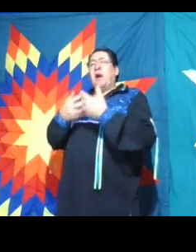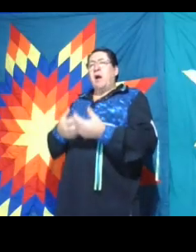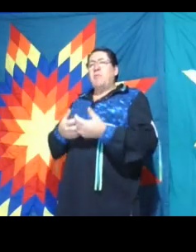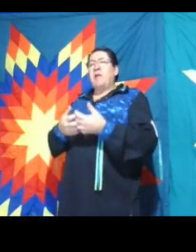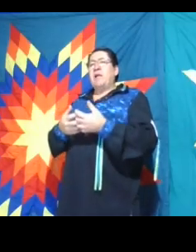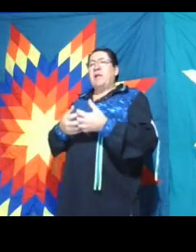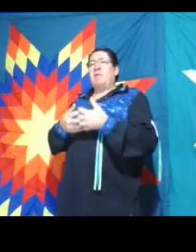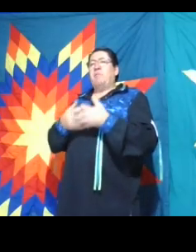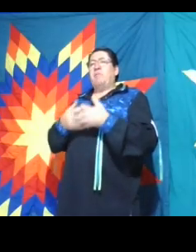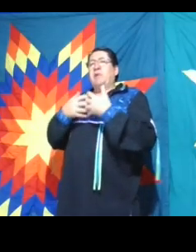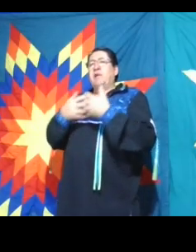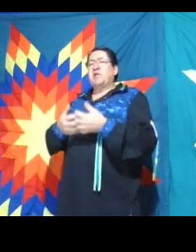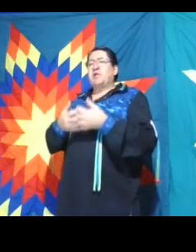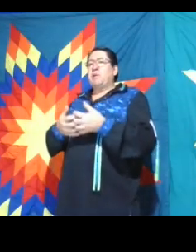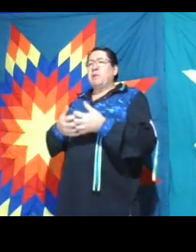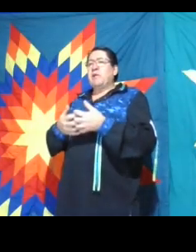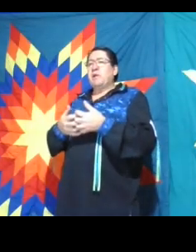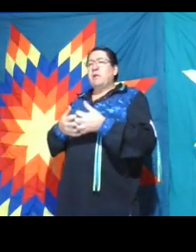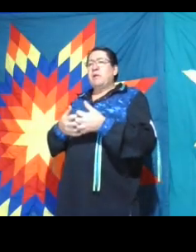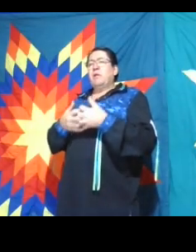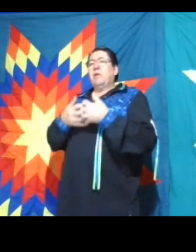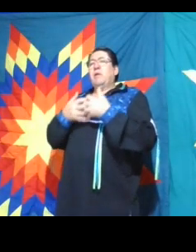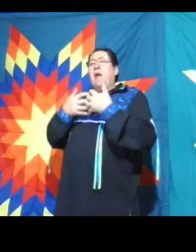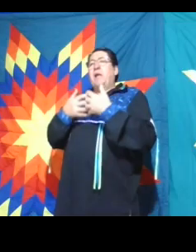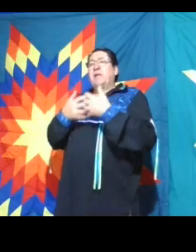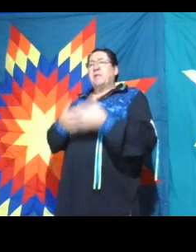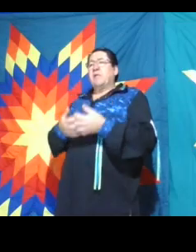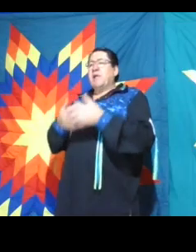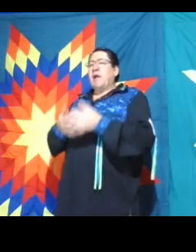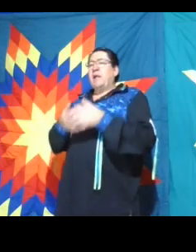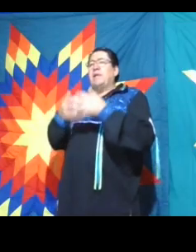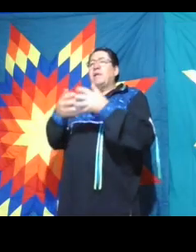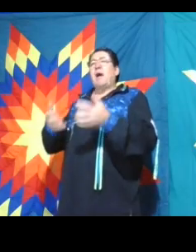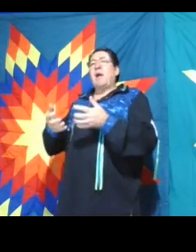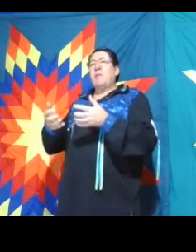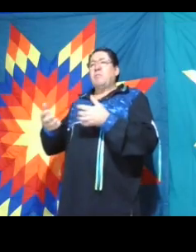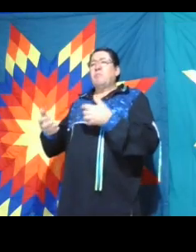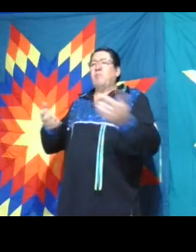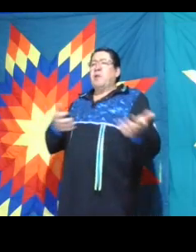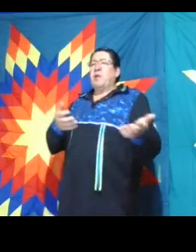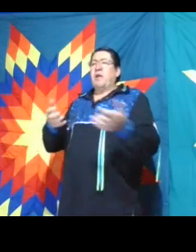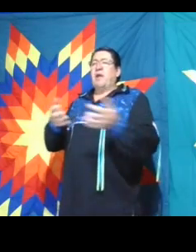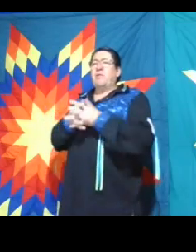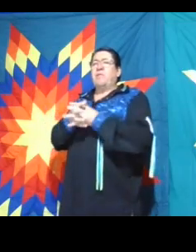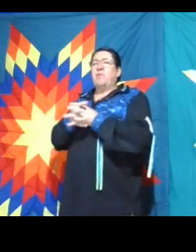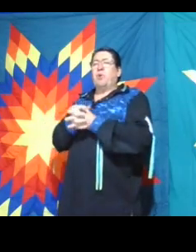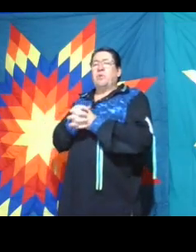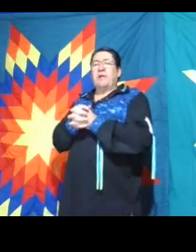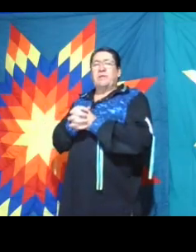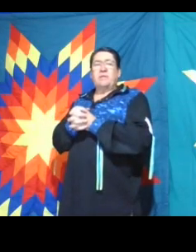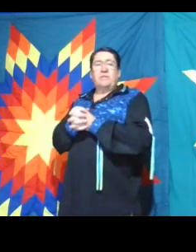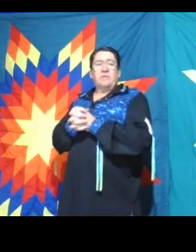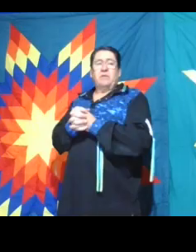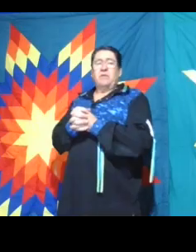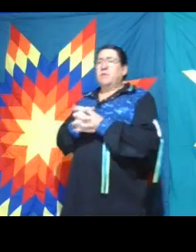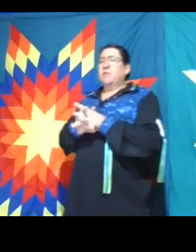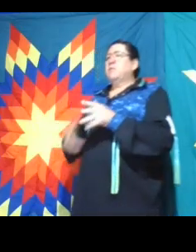and accommodating that relationship building and storytelling time within that interview